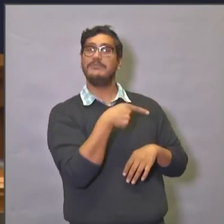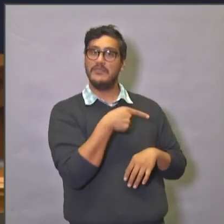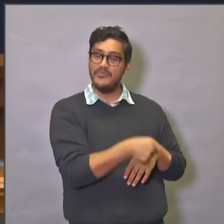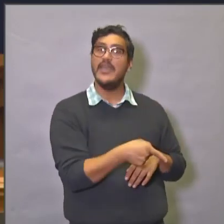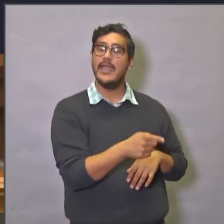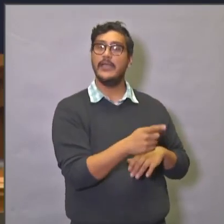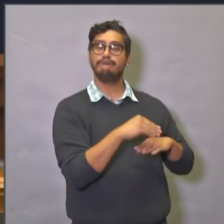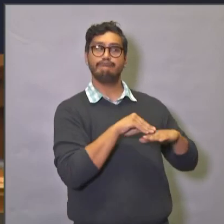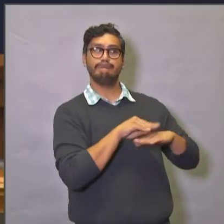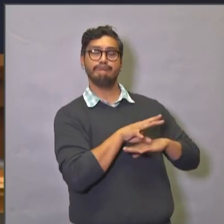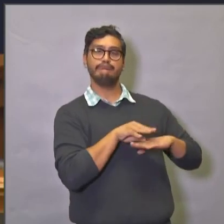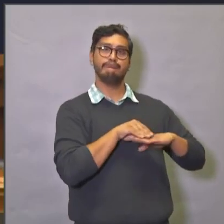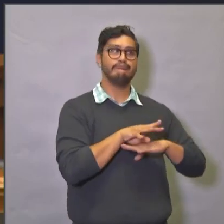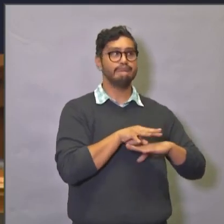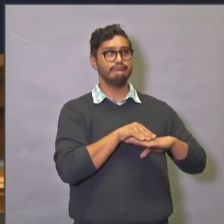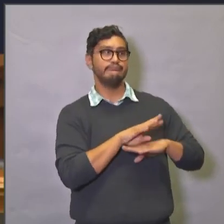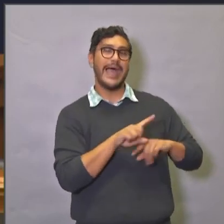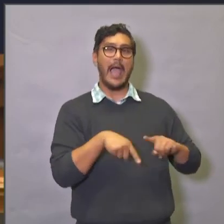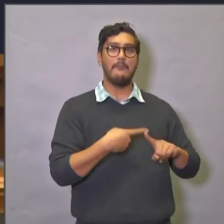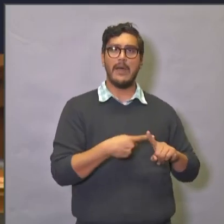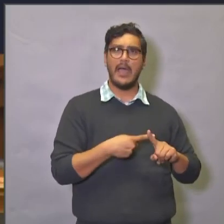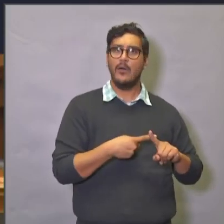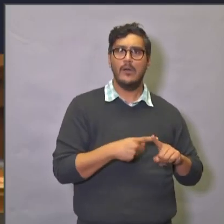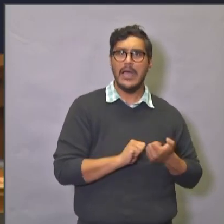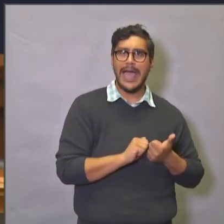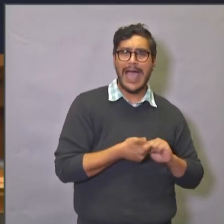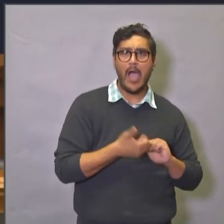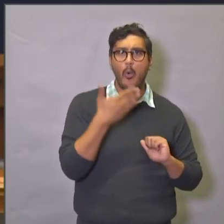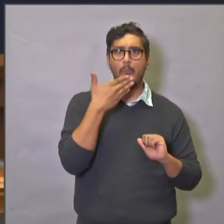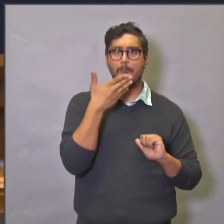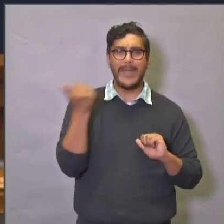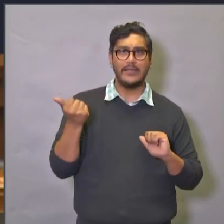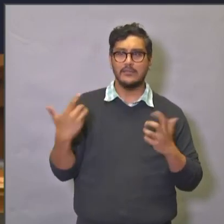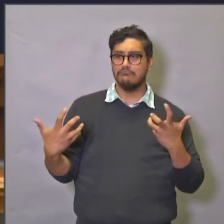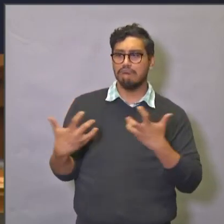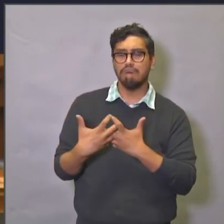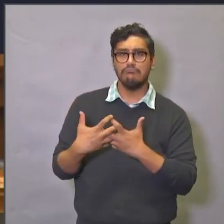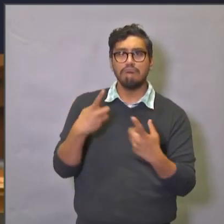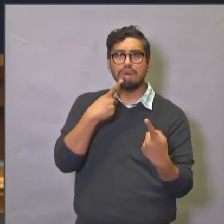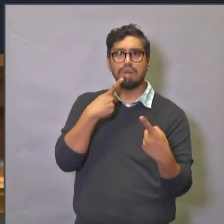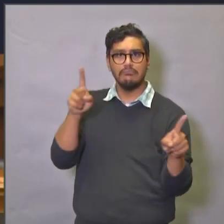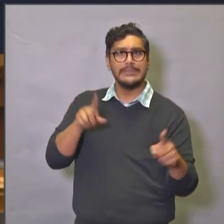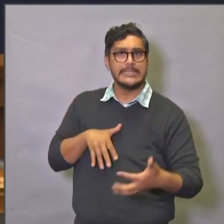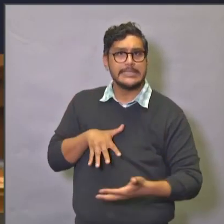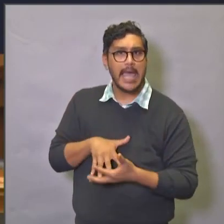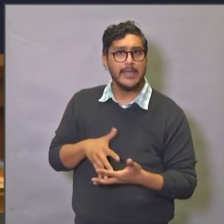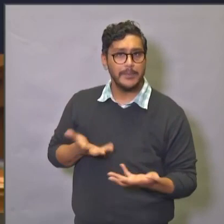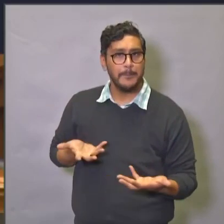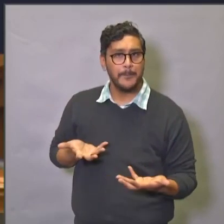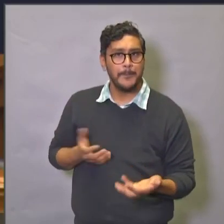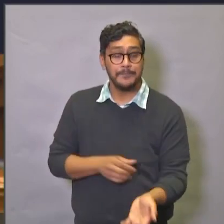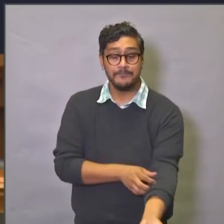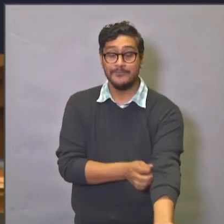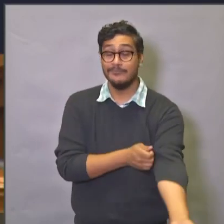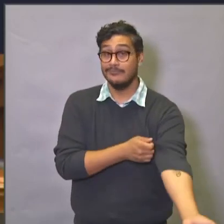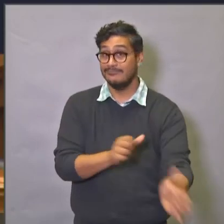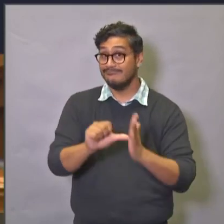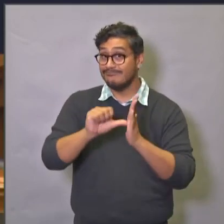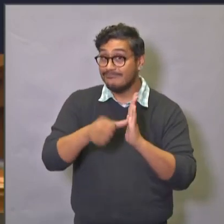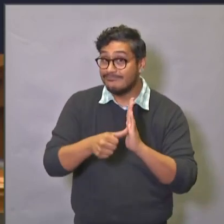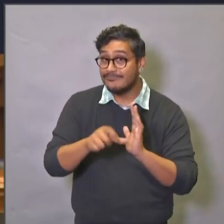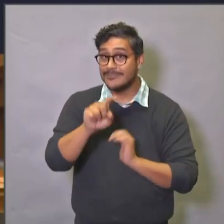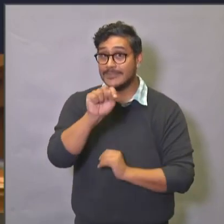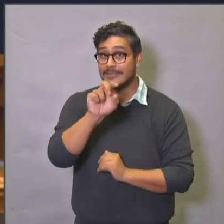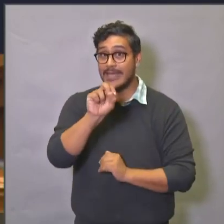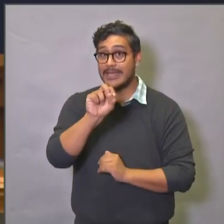advise us on how best to complete the goals of the study. Again, I want to reiterate, the purpose of the town hall is